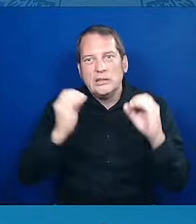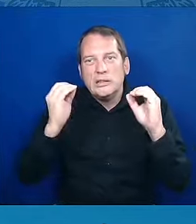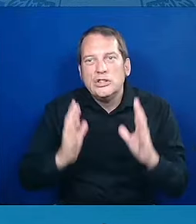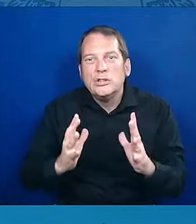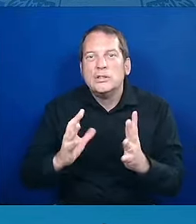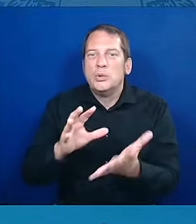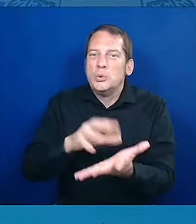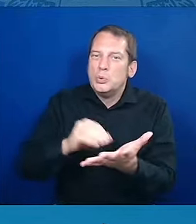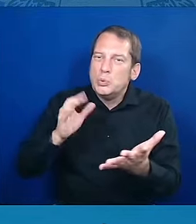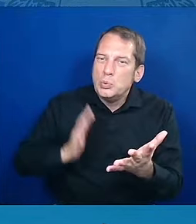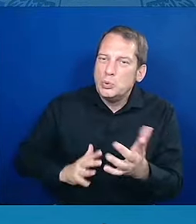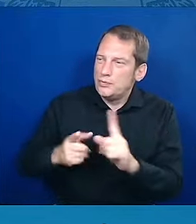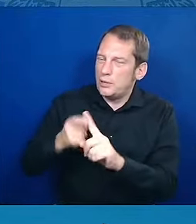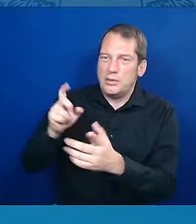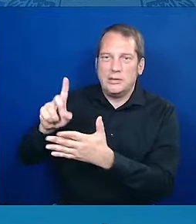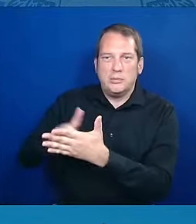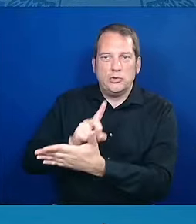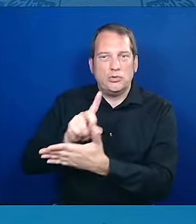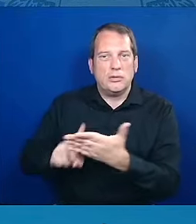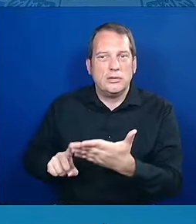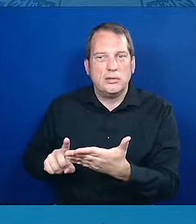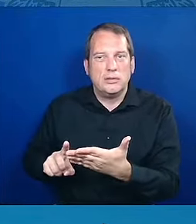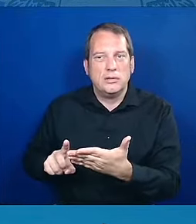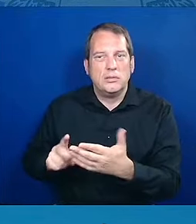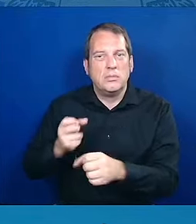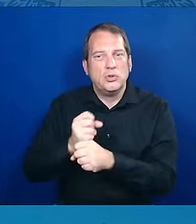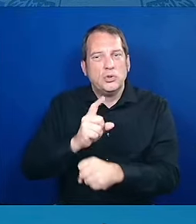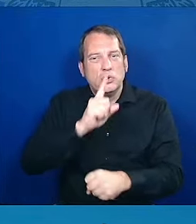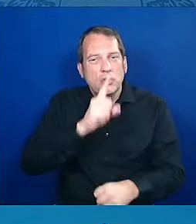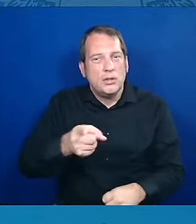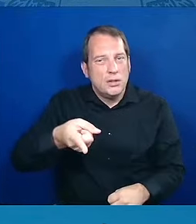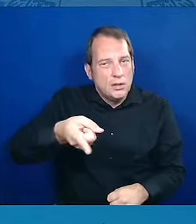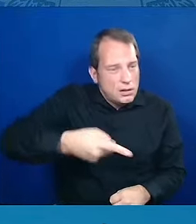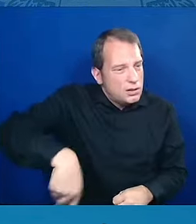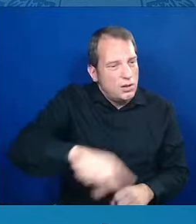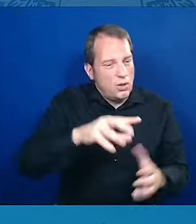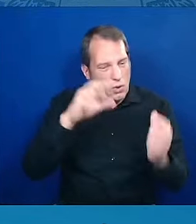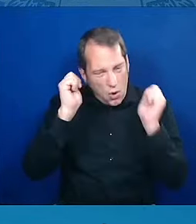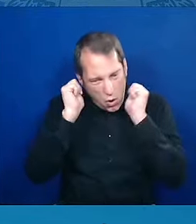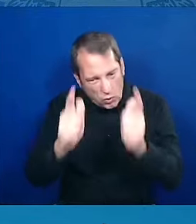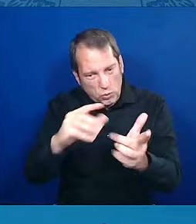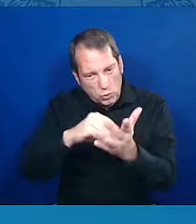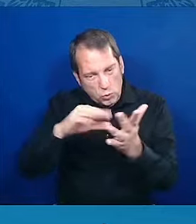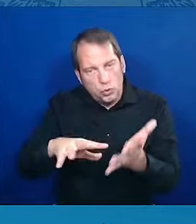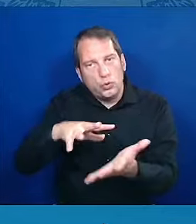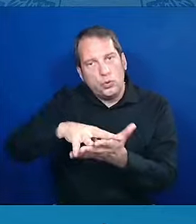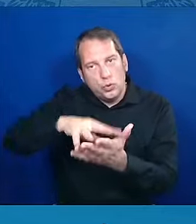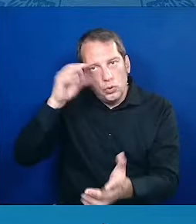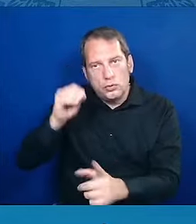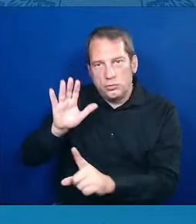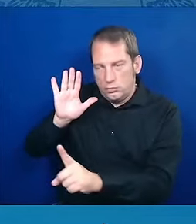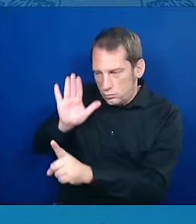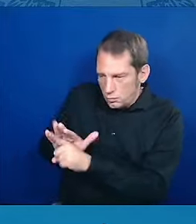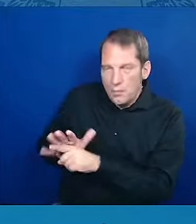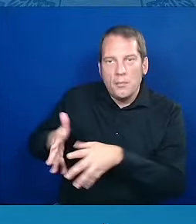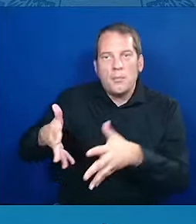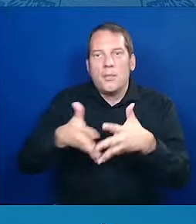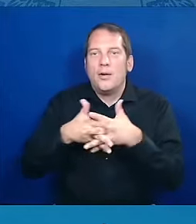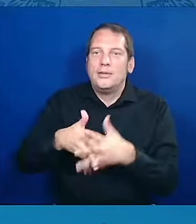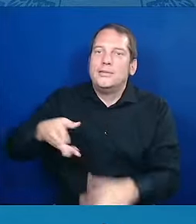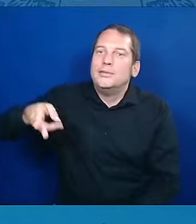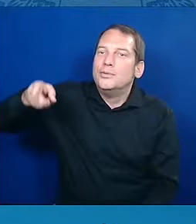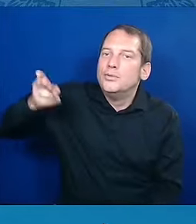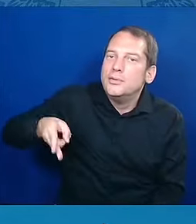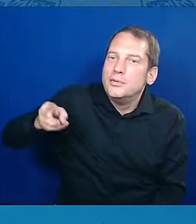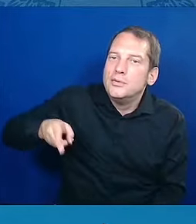And we who believe in reproductive freedom will restore the freedom of a woman to make decisions about her